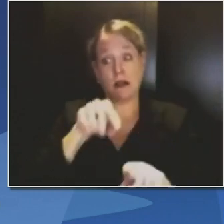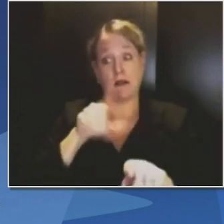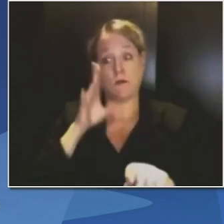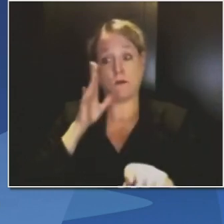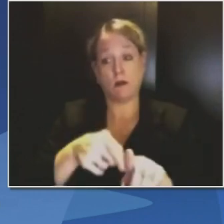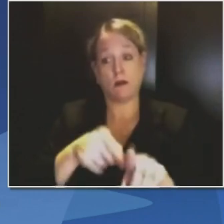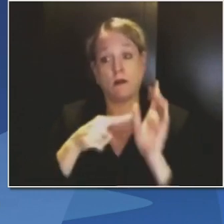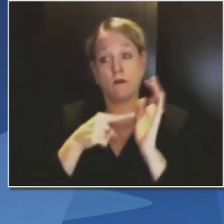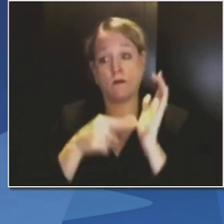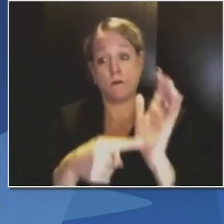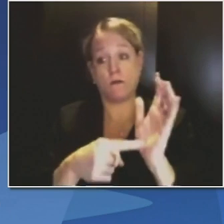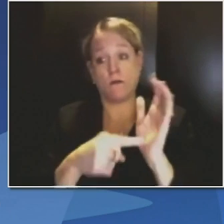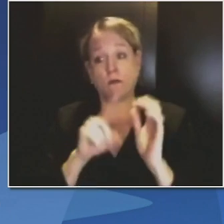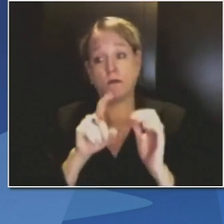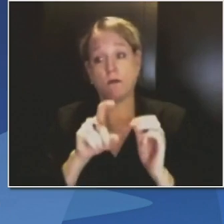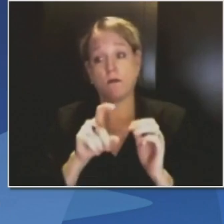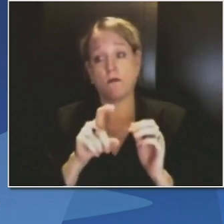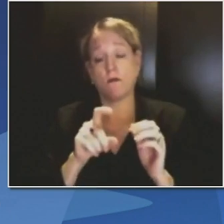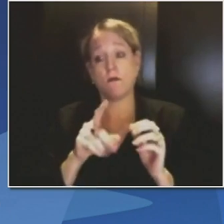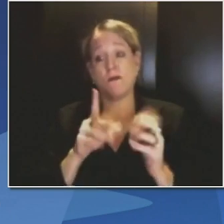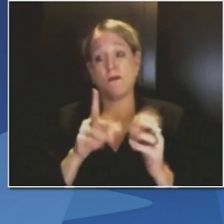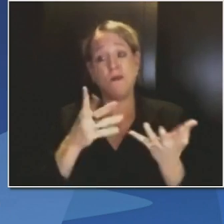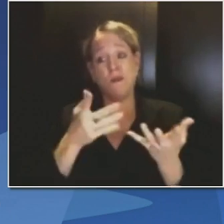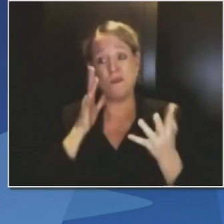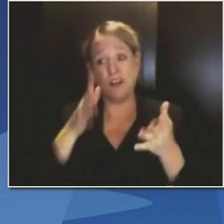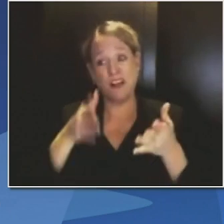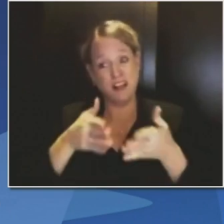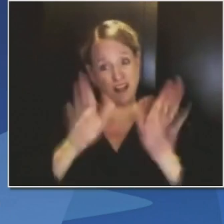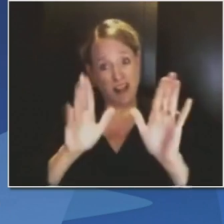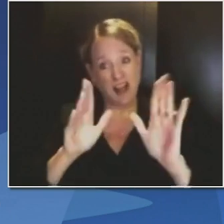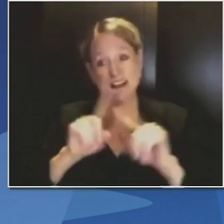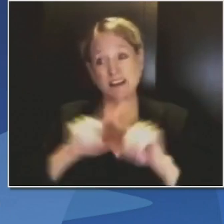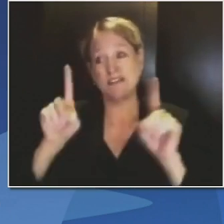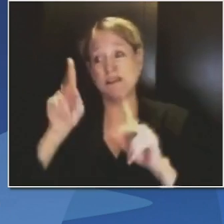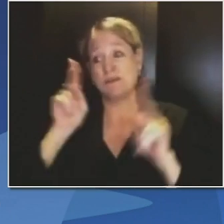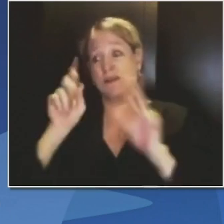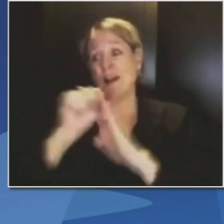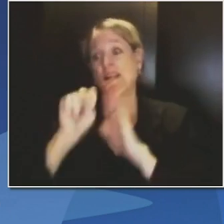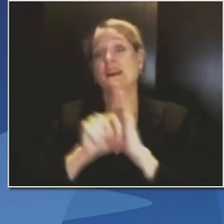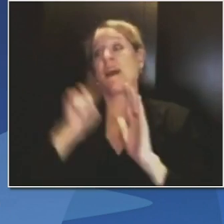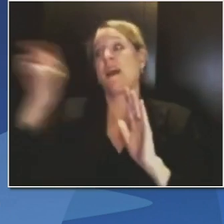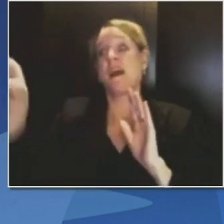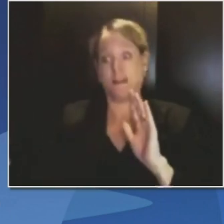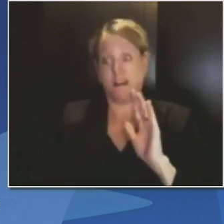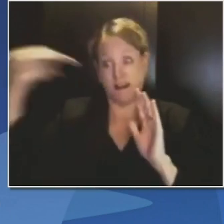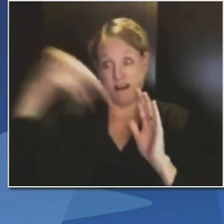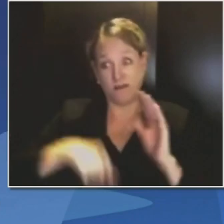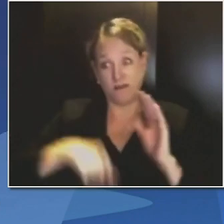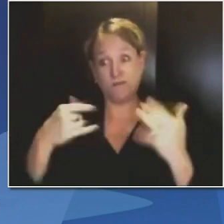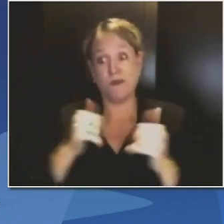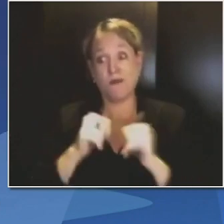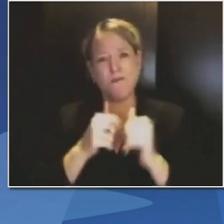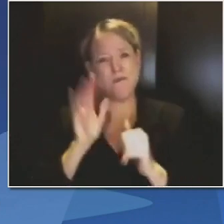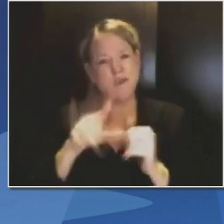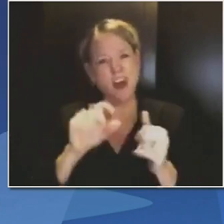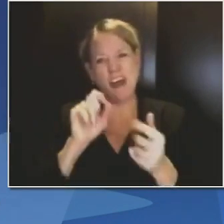I'm wondering if Stephanie is still here. I don't see her. Yeah, I'm here. Oh, yep, I must have just fell off of